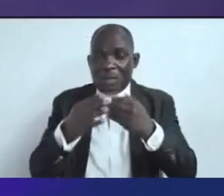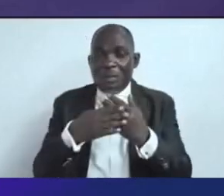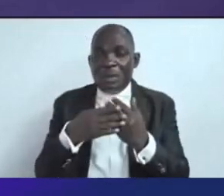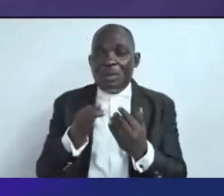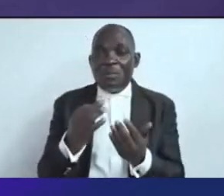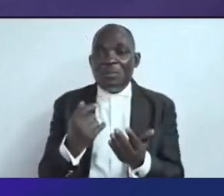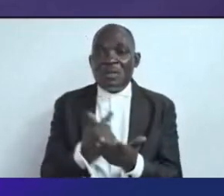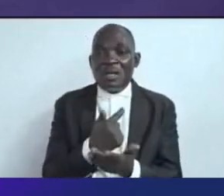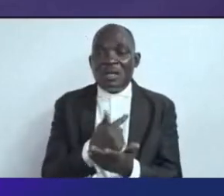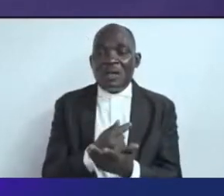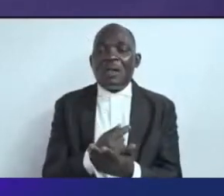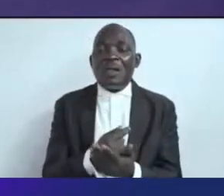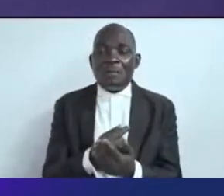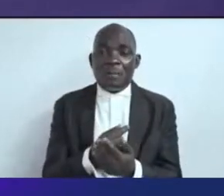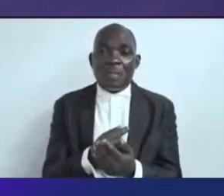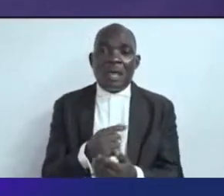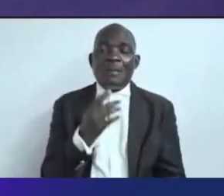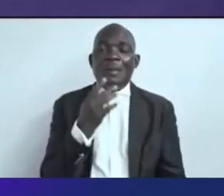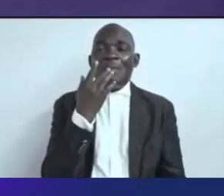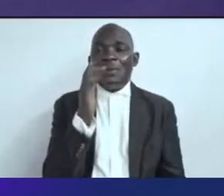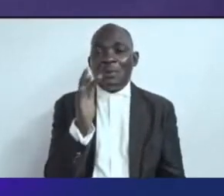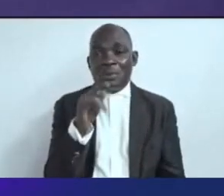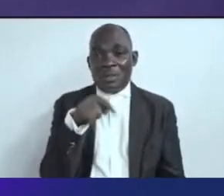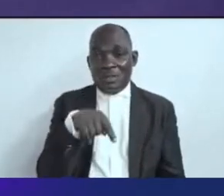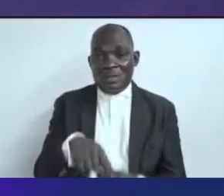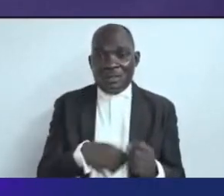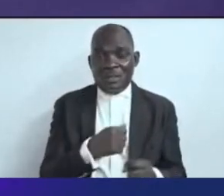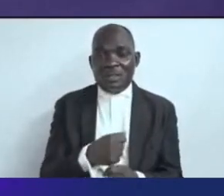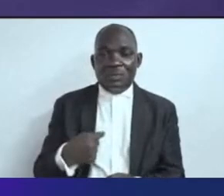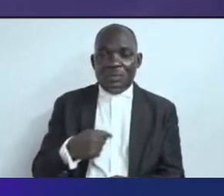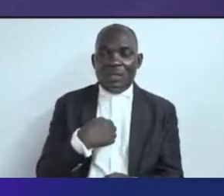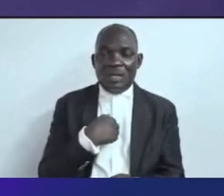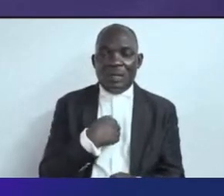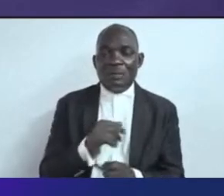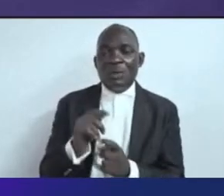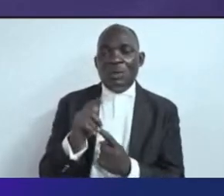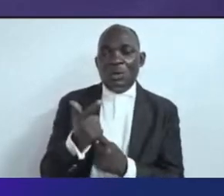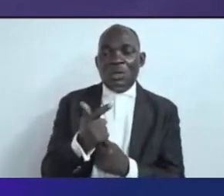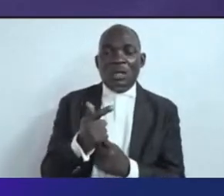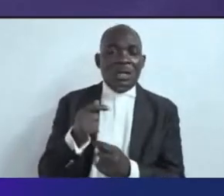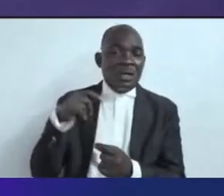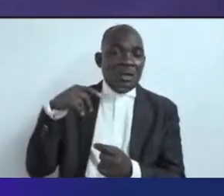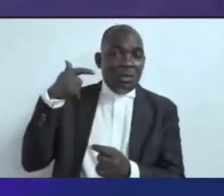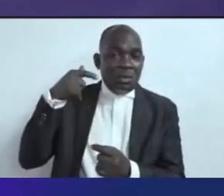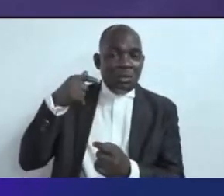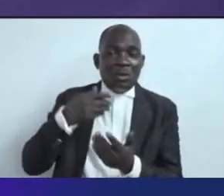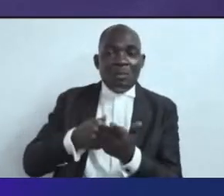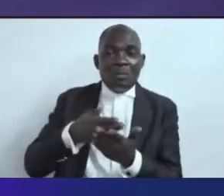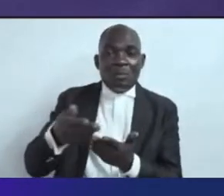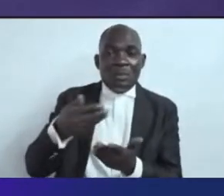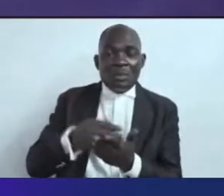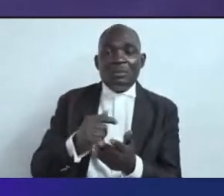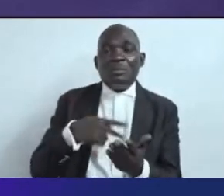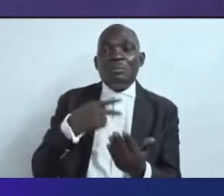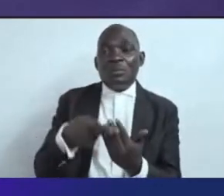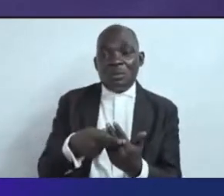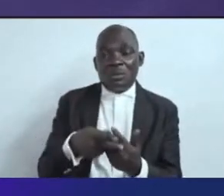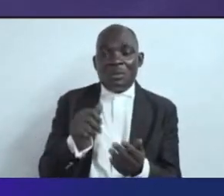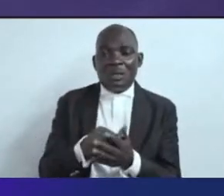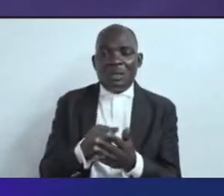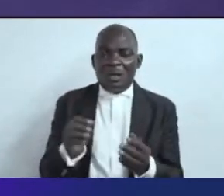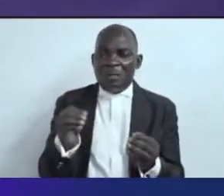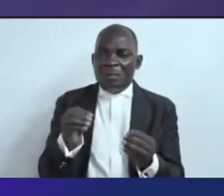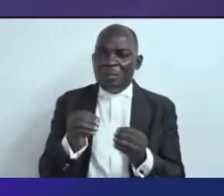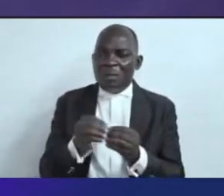Ghana. Fortunately, this year we have had this domestic gold purchasing program, which has more